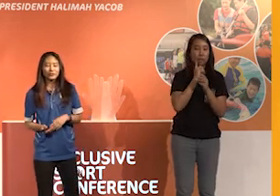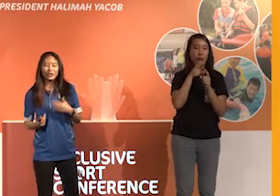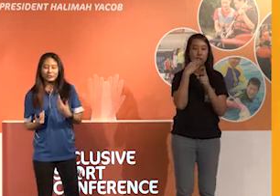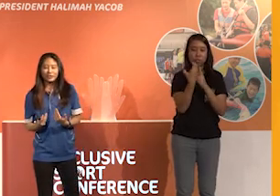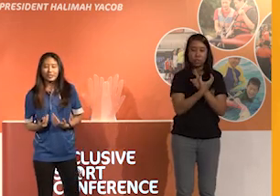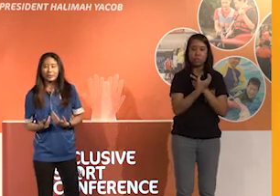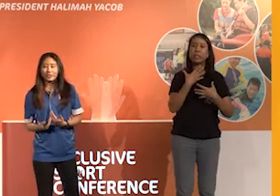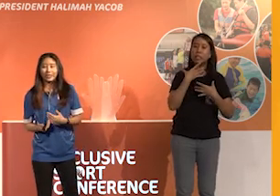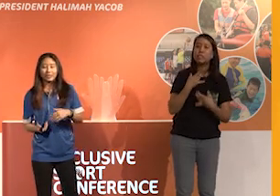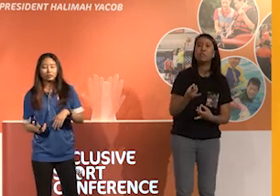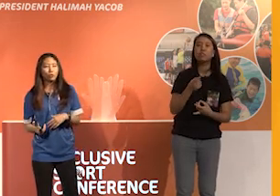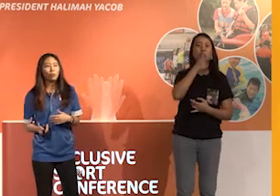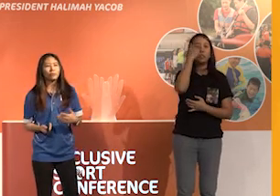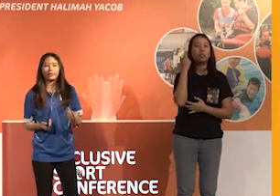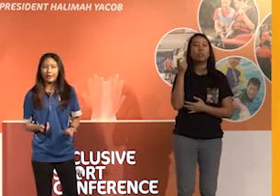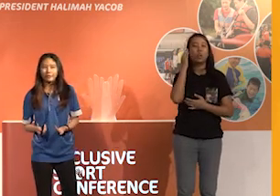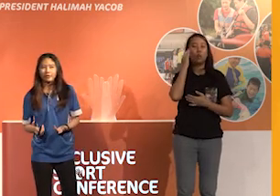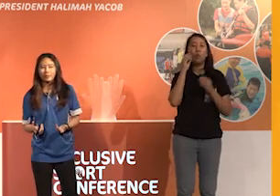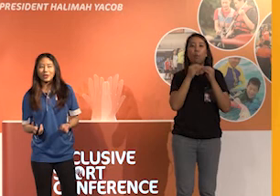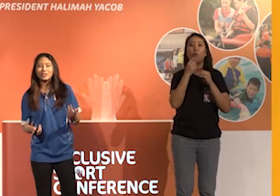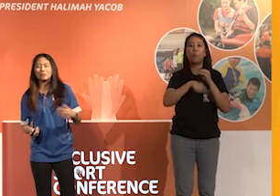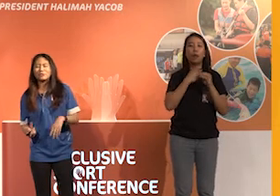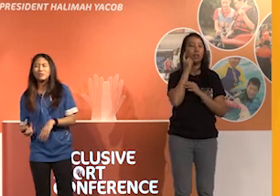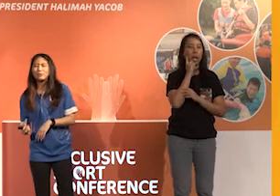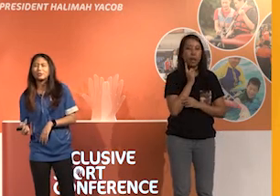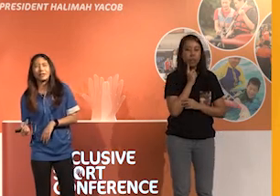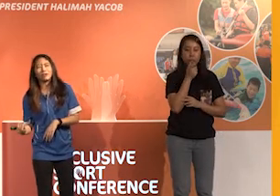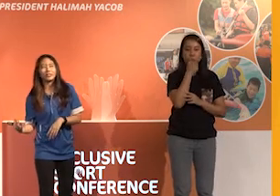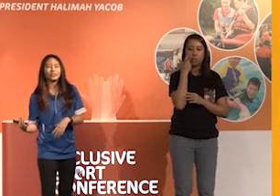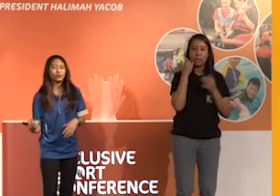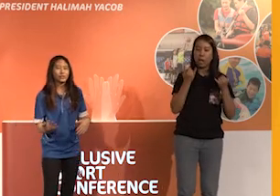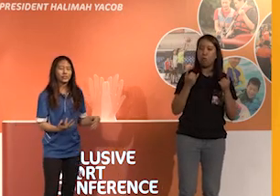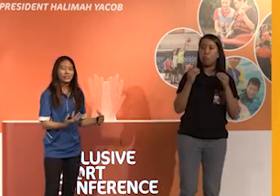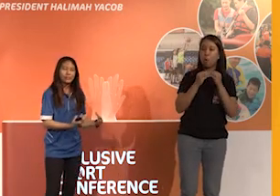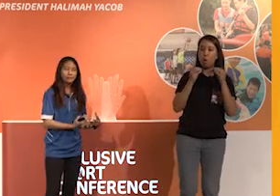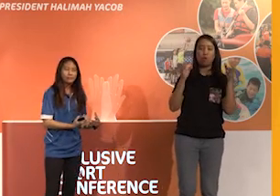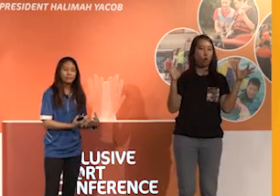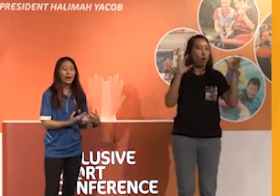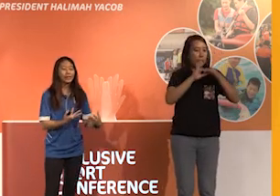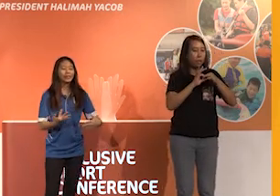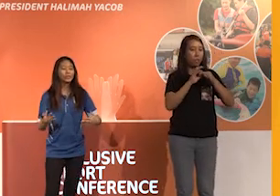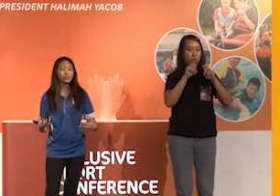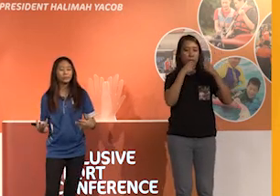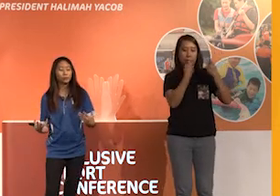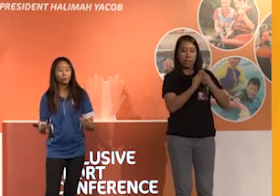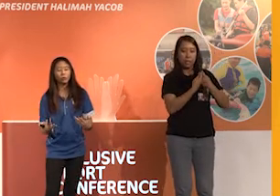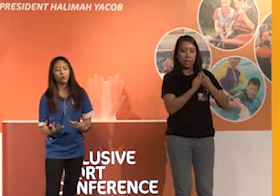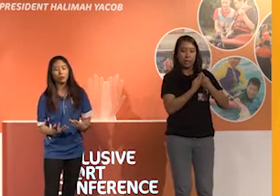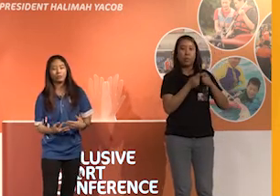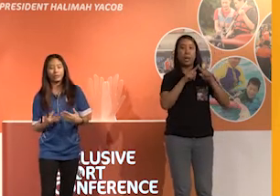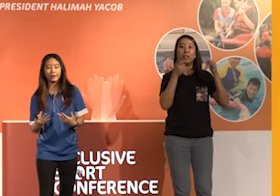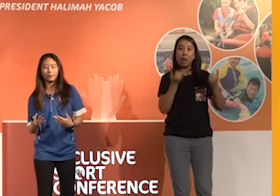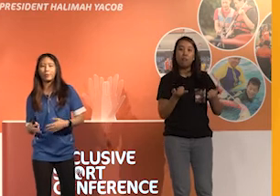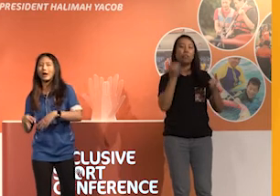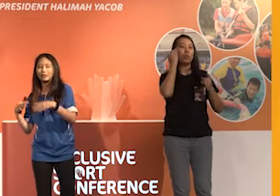it's actually very interesting because I get to know more about the deaf because I was only more like connected to the team, but I can actually know more